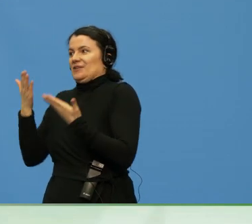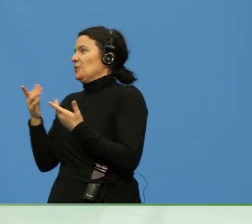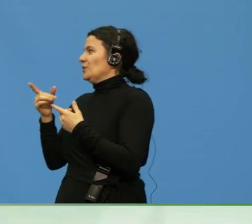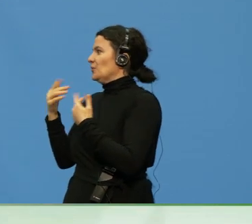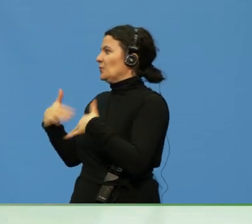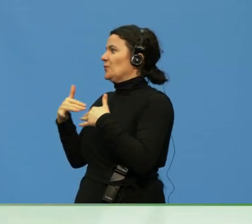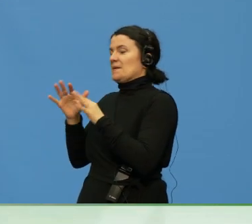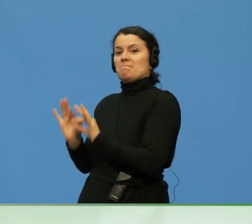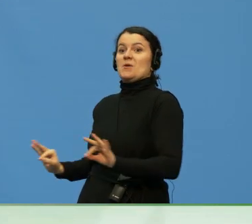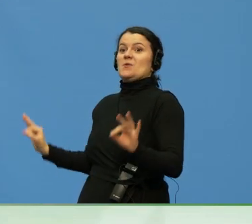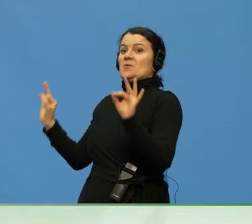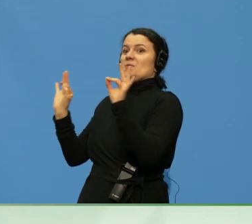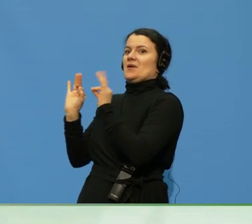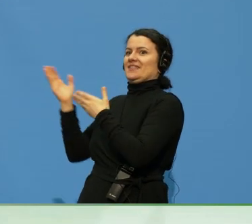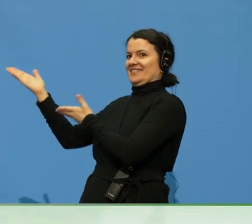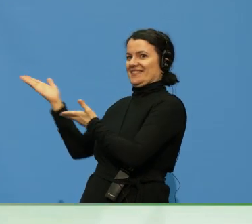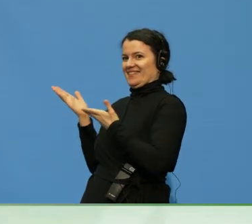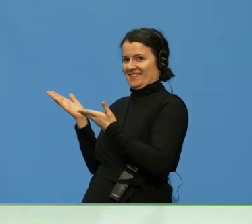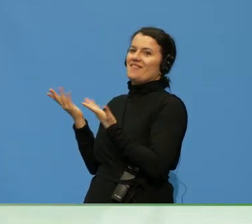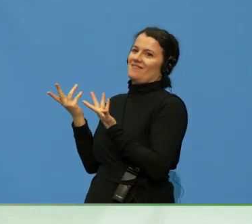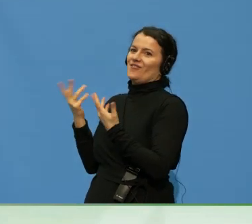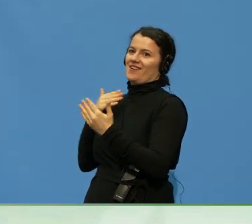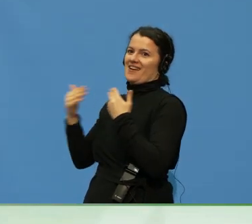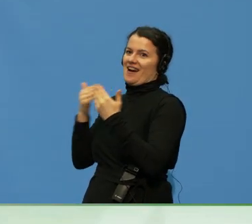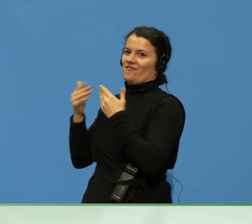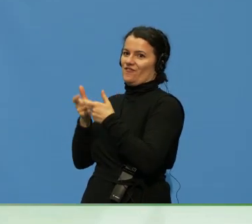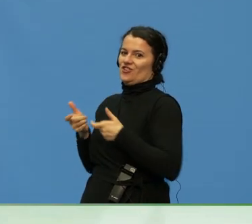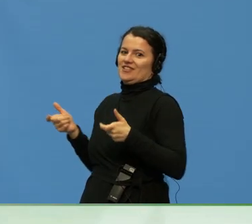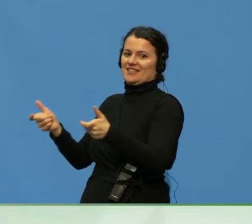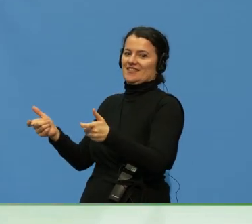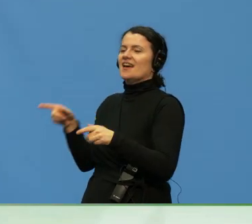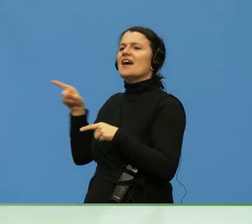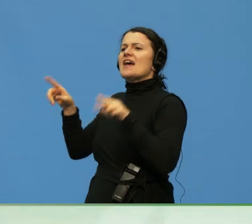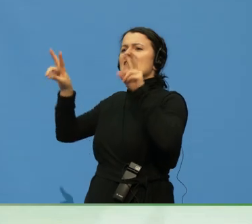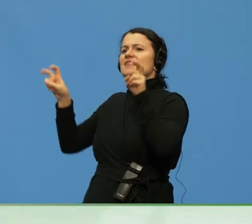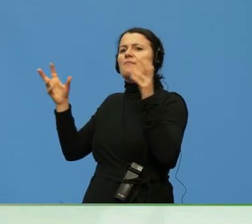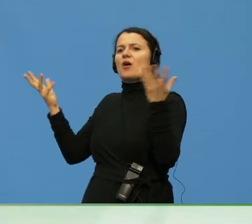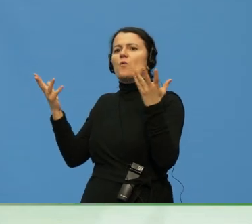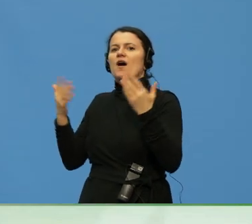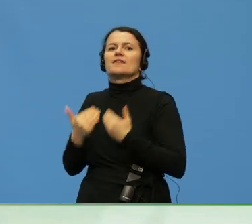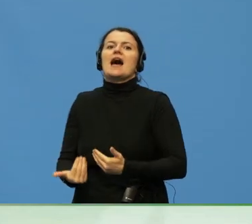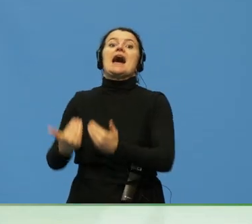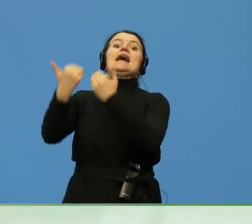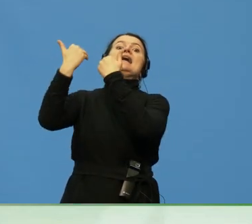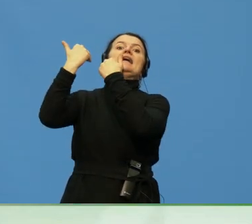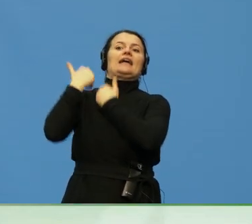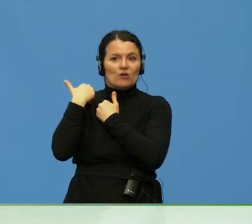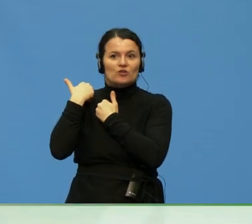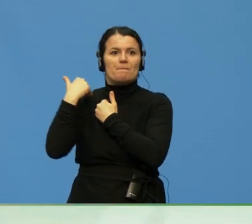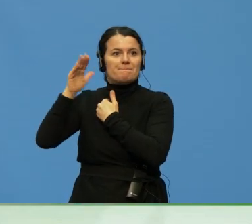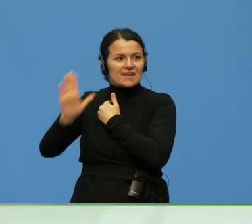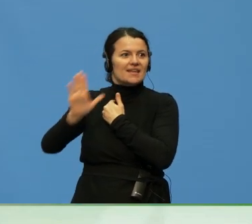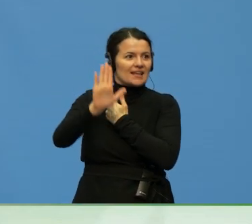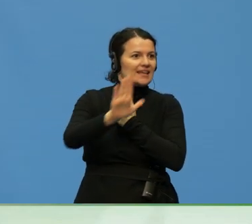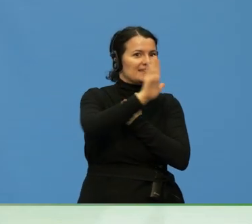This session puts accountability at the center of our